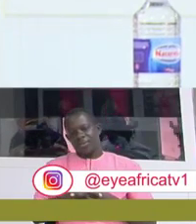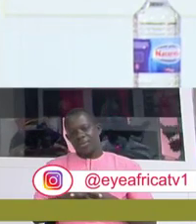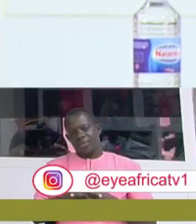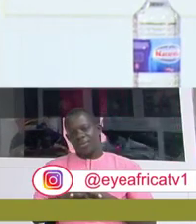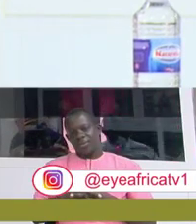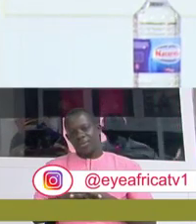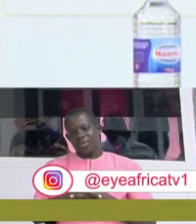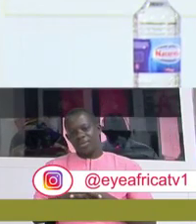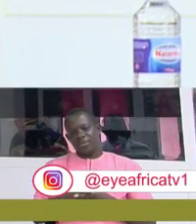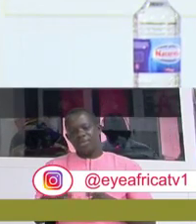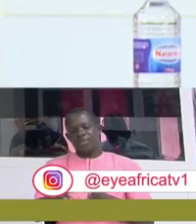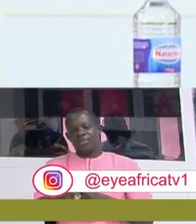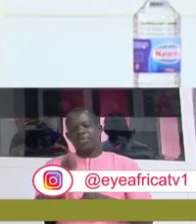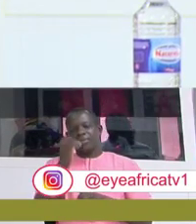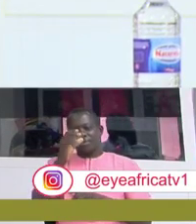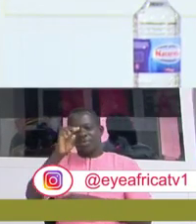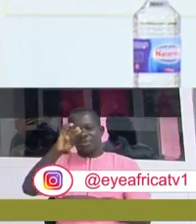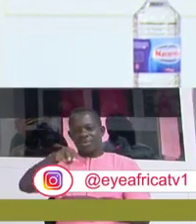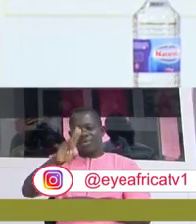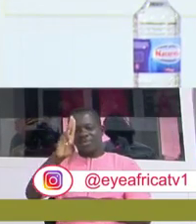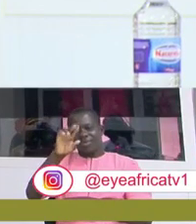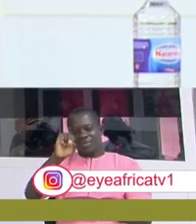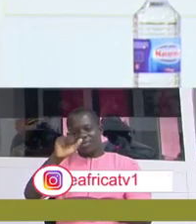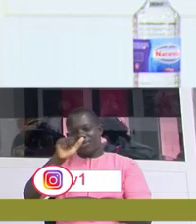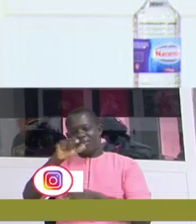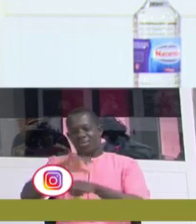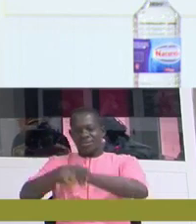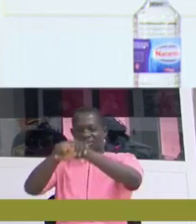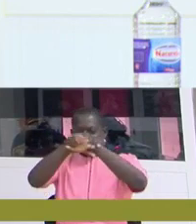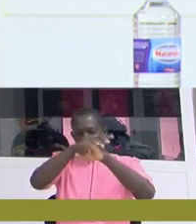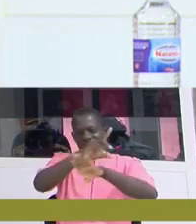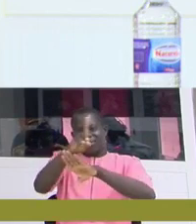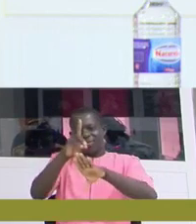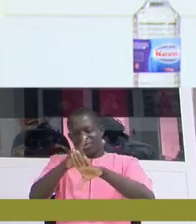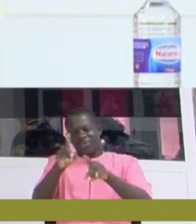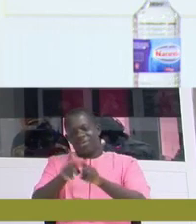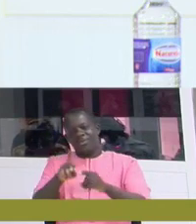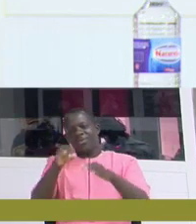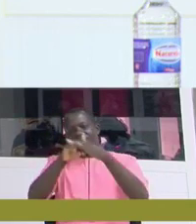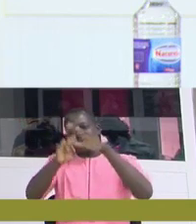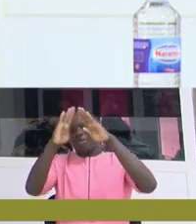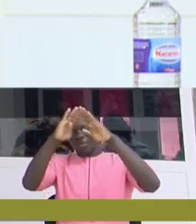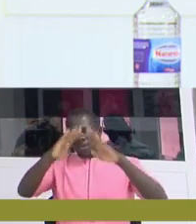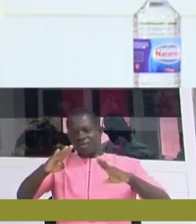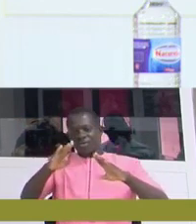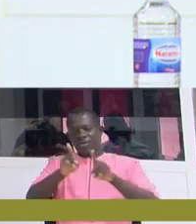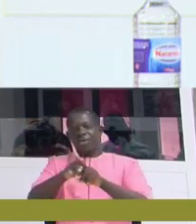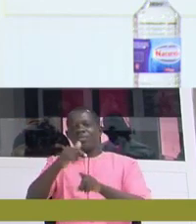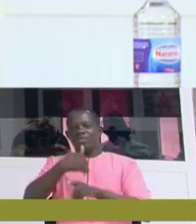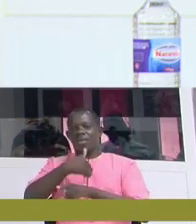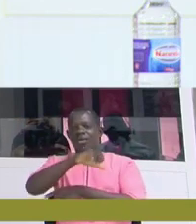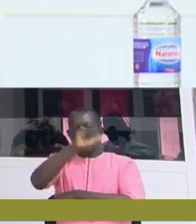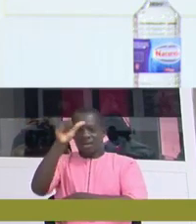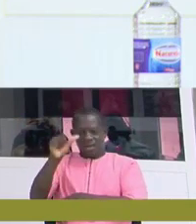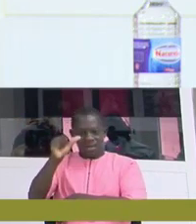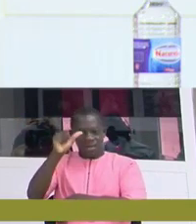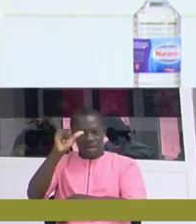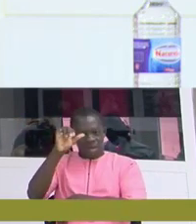inde samananjam. I said, well, Musa brought me here. Put me inside this room. I don't even know.